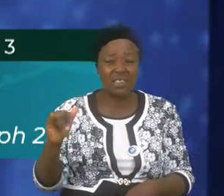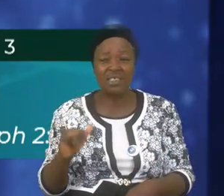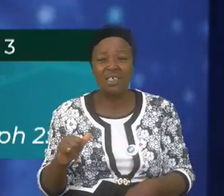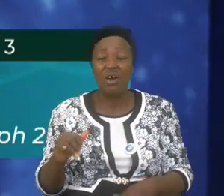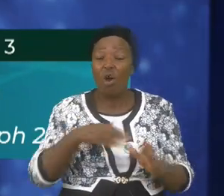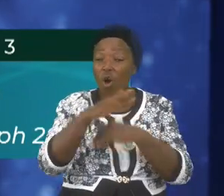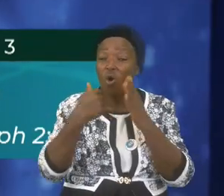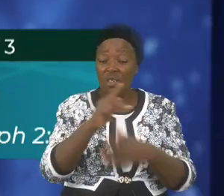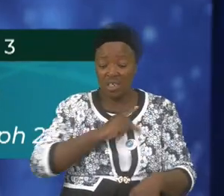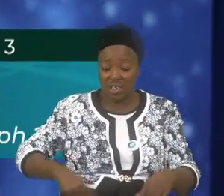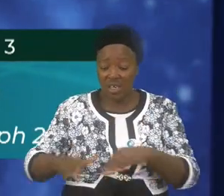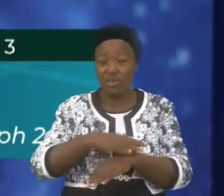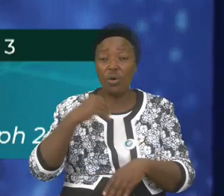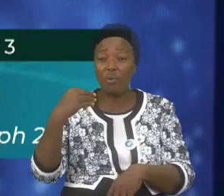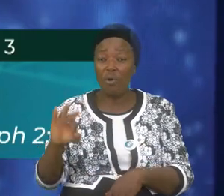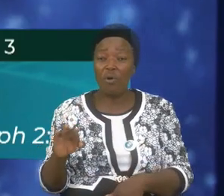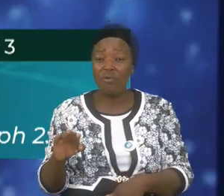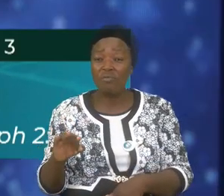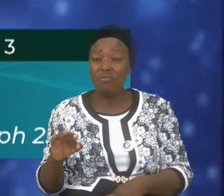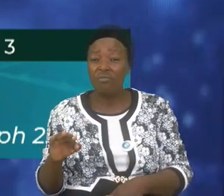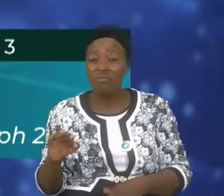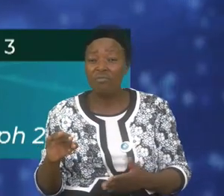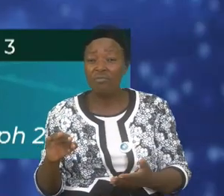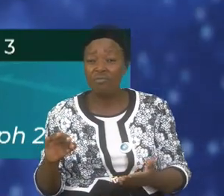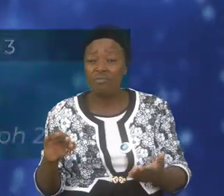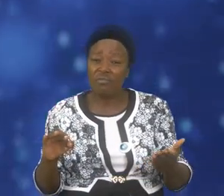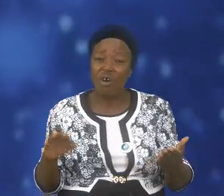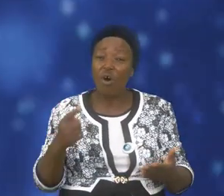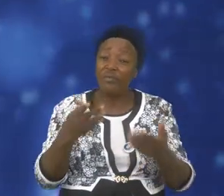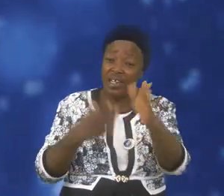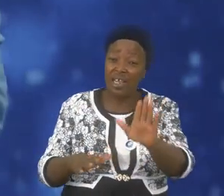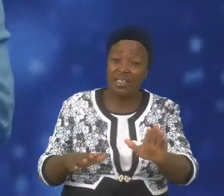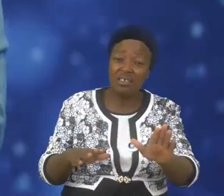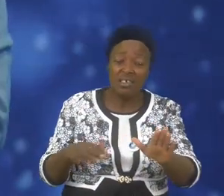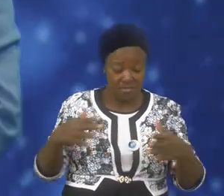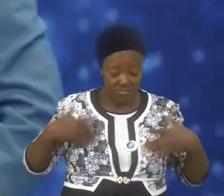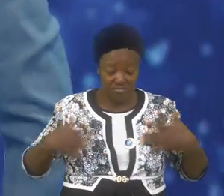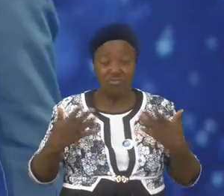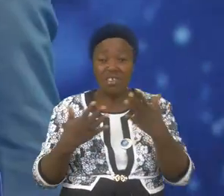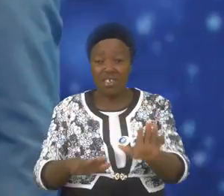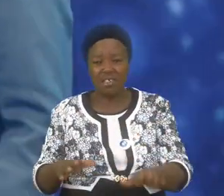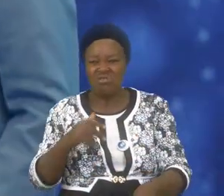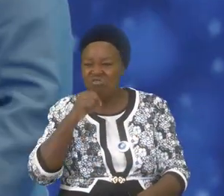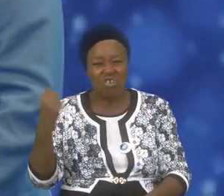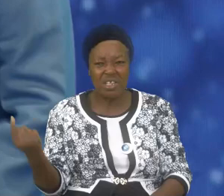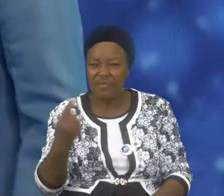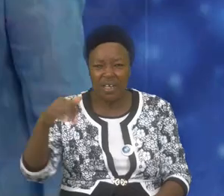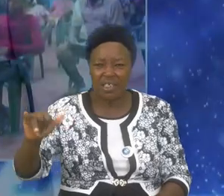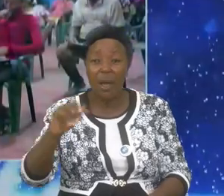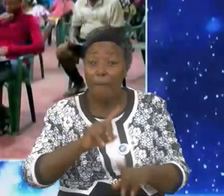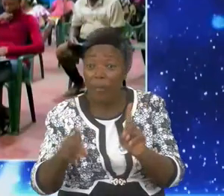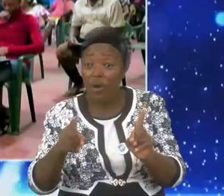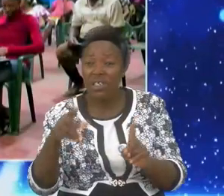of death, premature death, not everlasting. But the kingdom that comes to you now, thy kingdom is